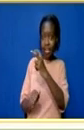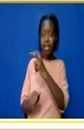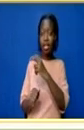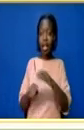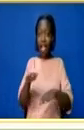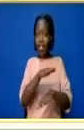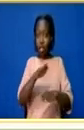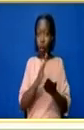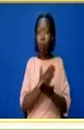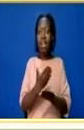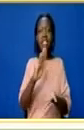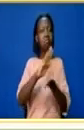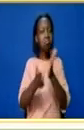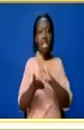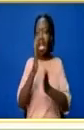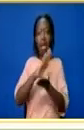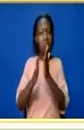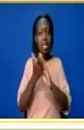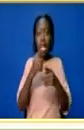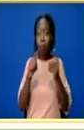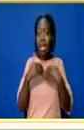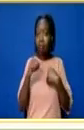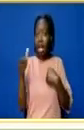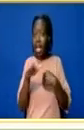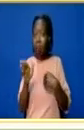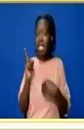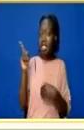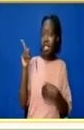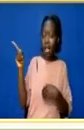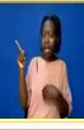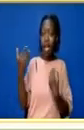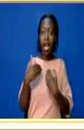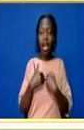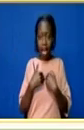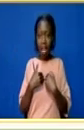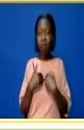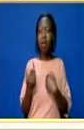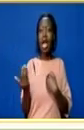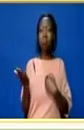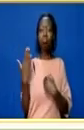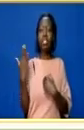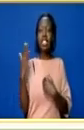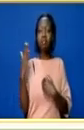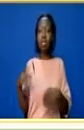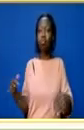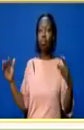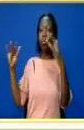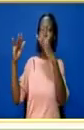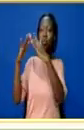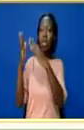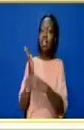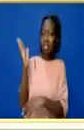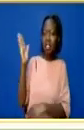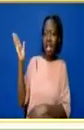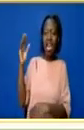bare. Okay. But there is somewhere down there where there are heaps of leaves. Yes. There are others which